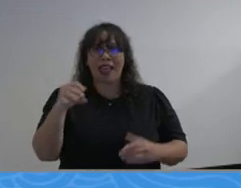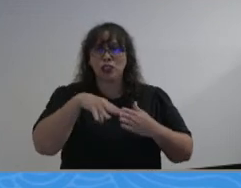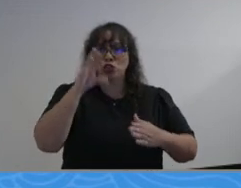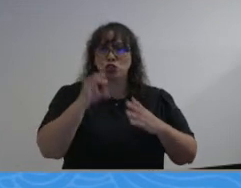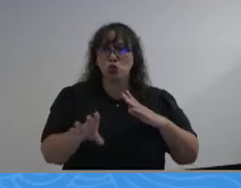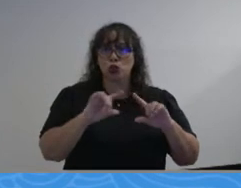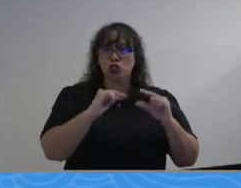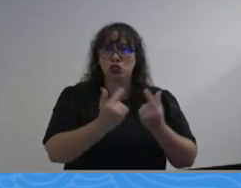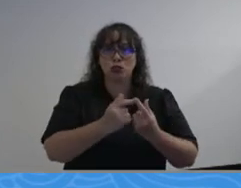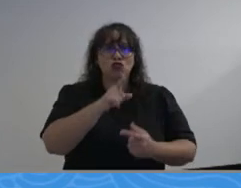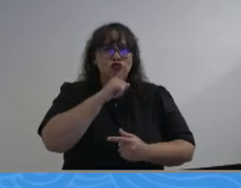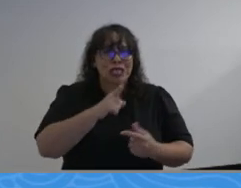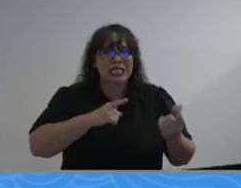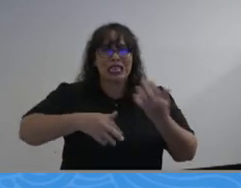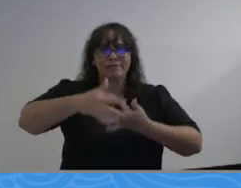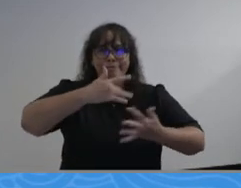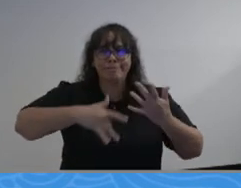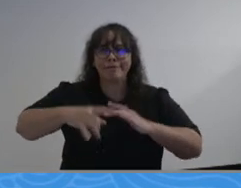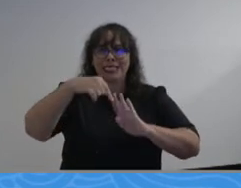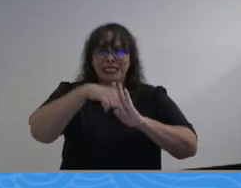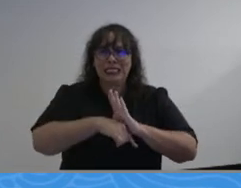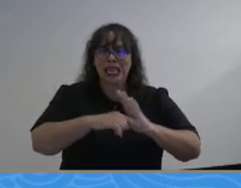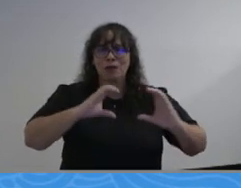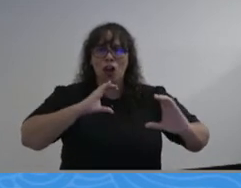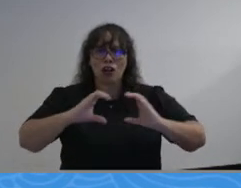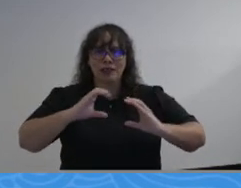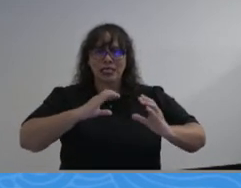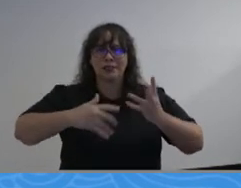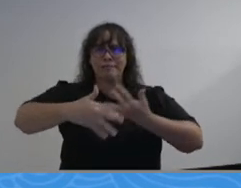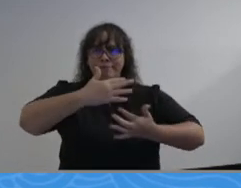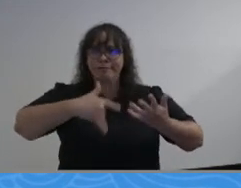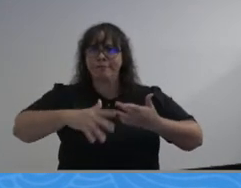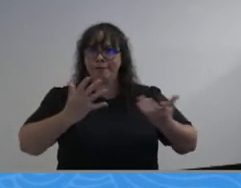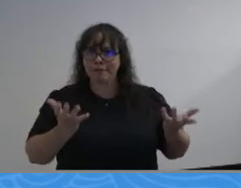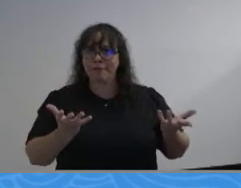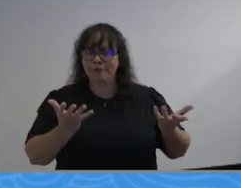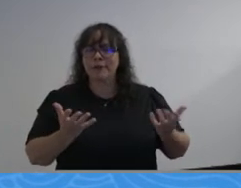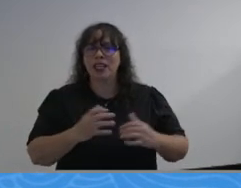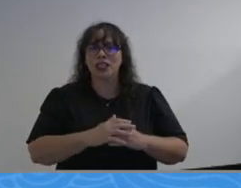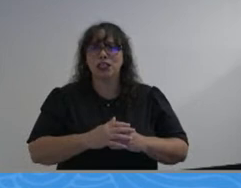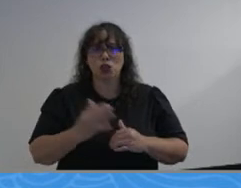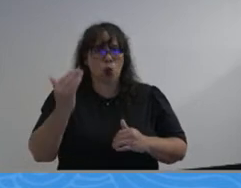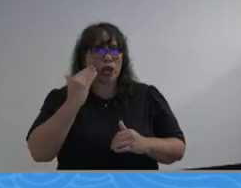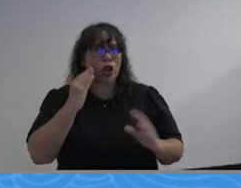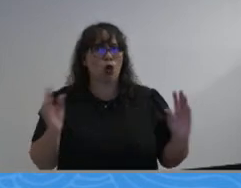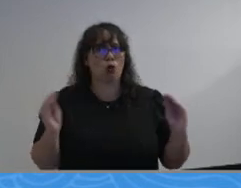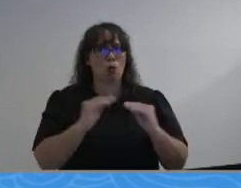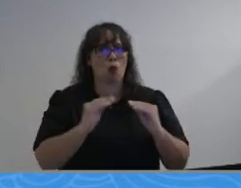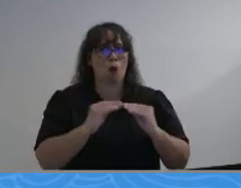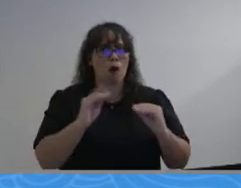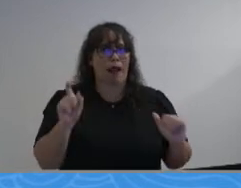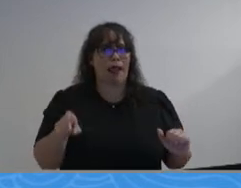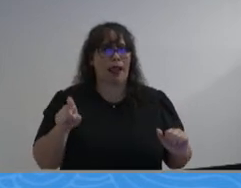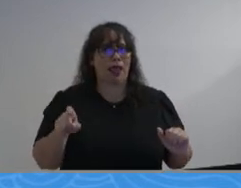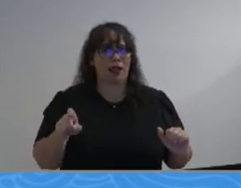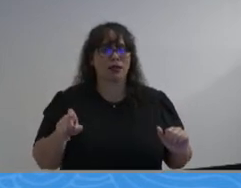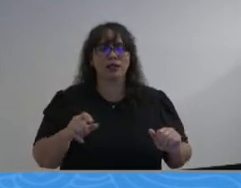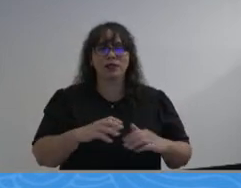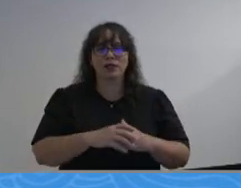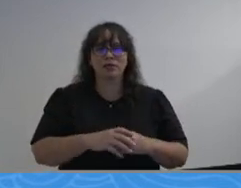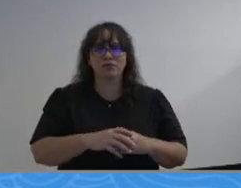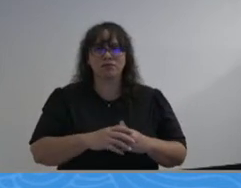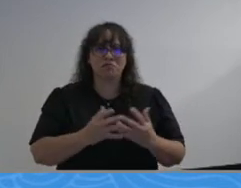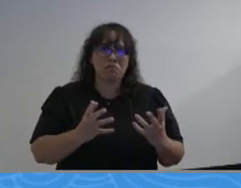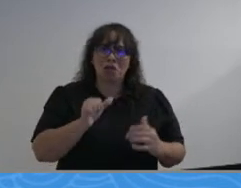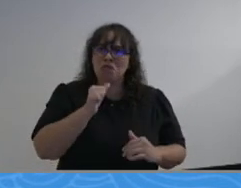been really engaging in deep conversations around that. And so we know that there's more that's needed. I'm not